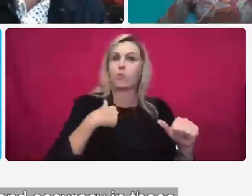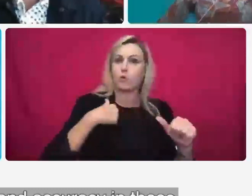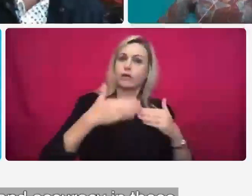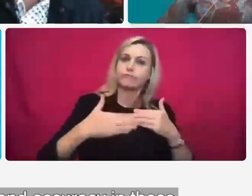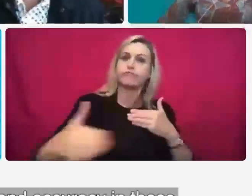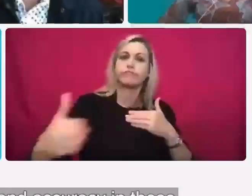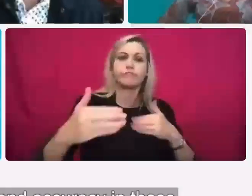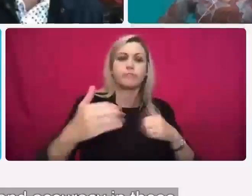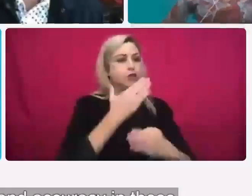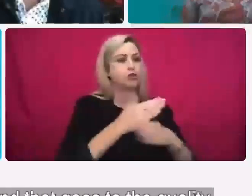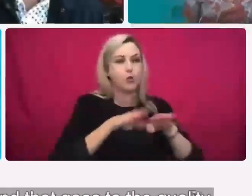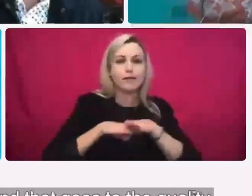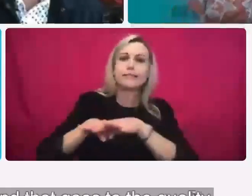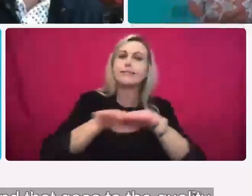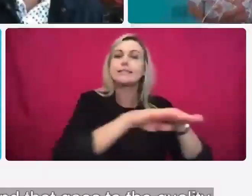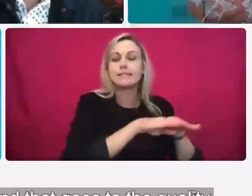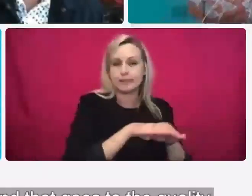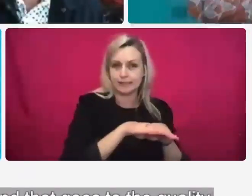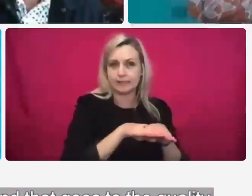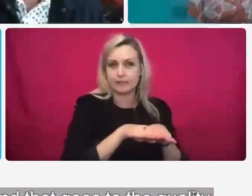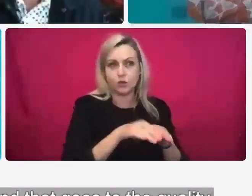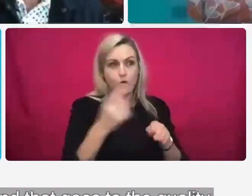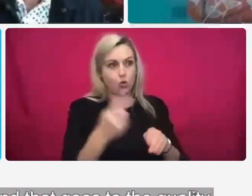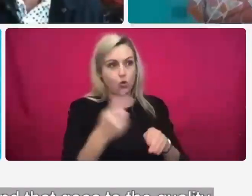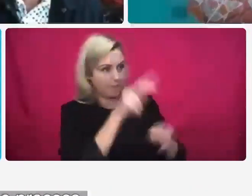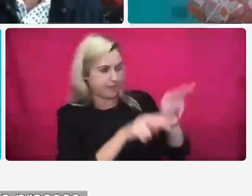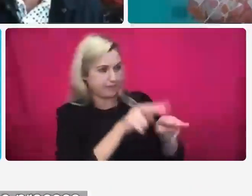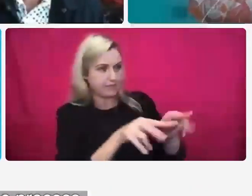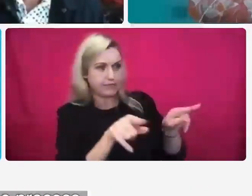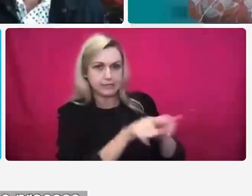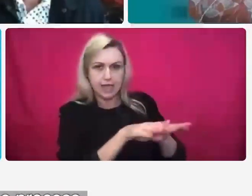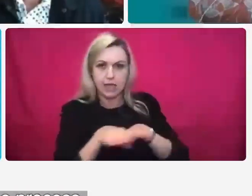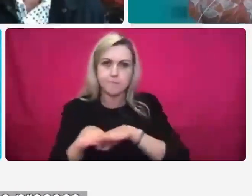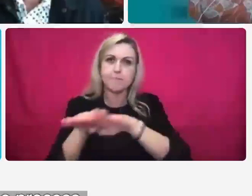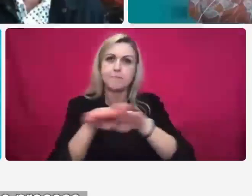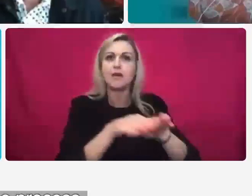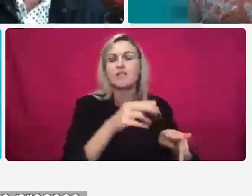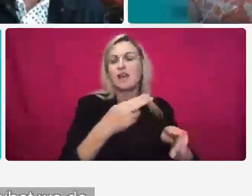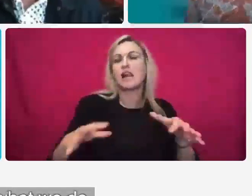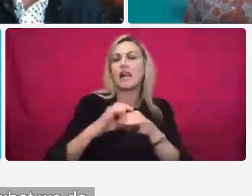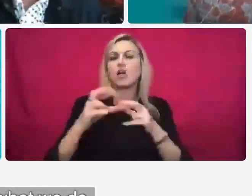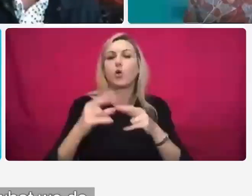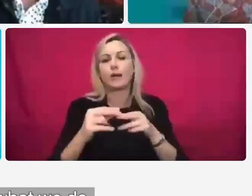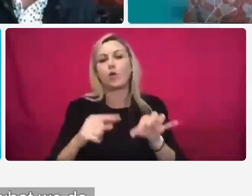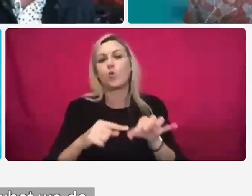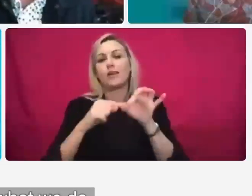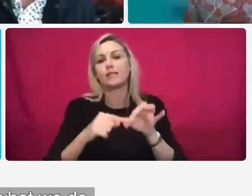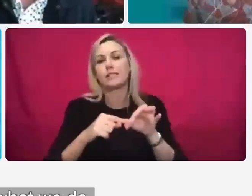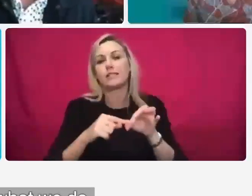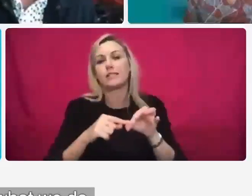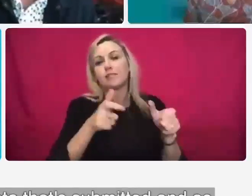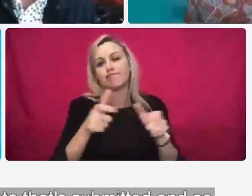and accuracy in those assessment outcomes, and that goes to the quality assurance process. So that's what we